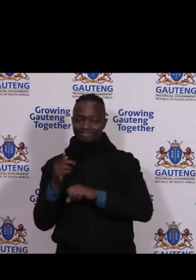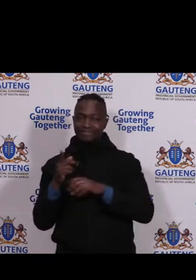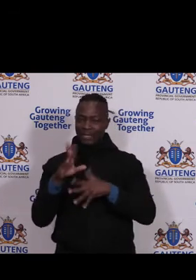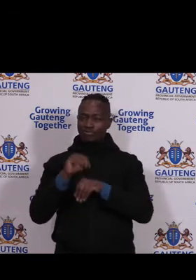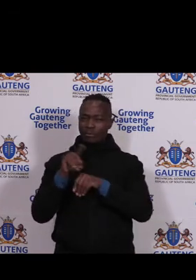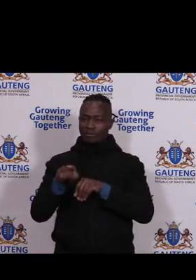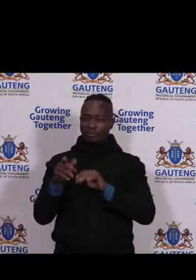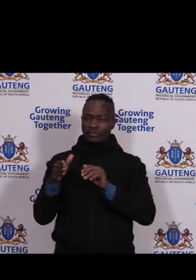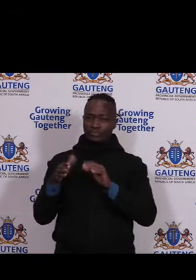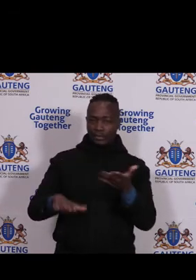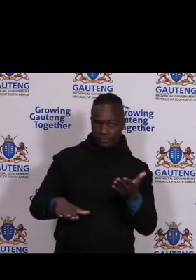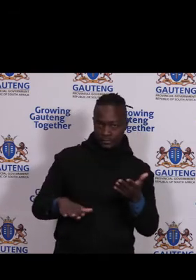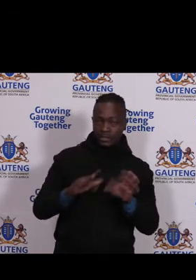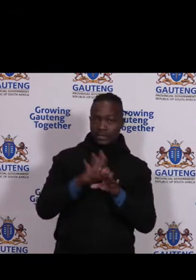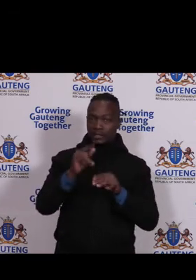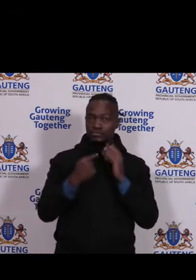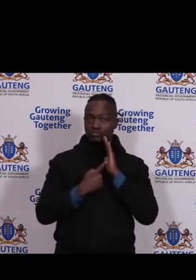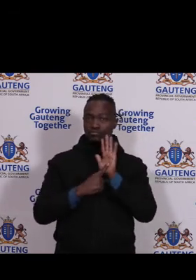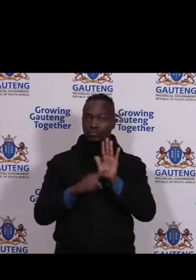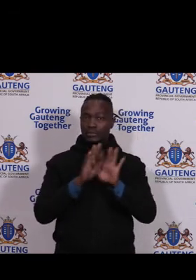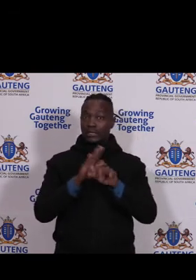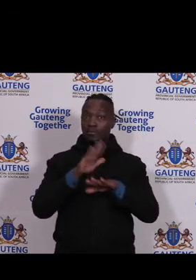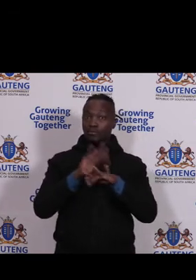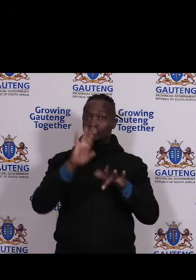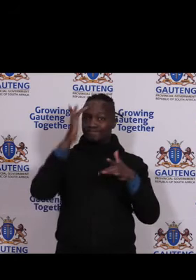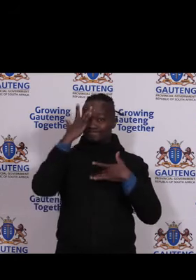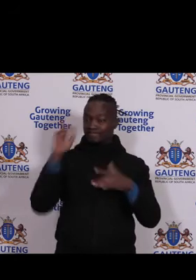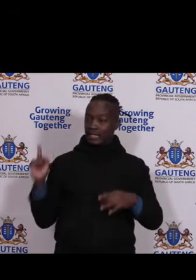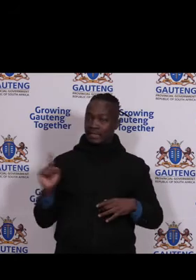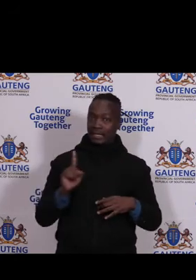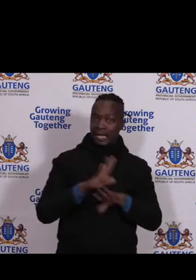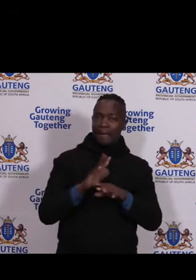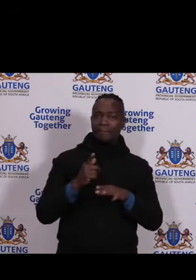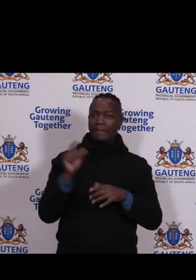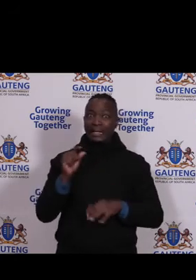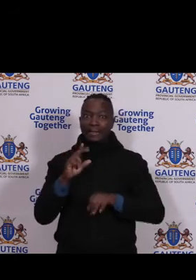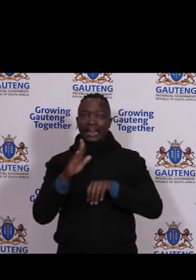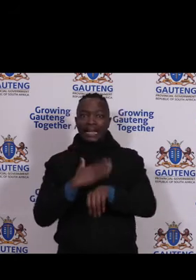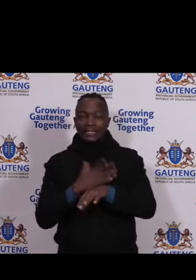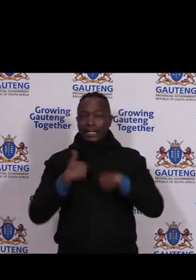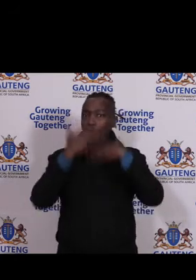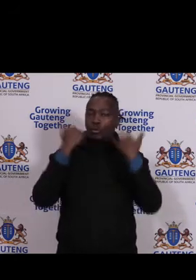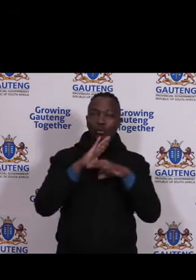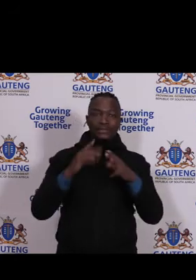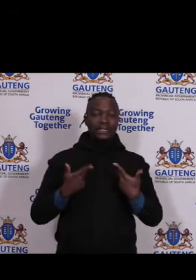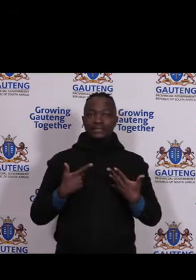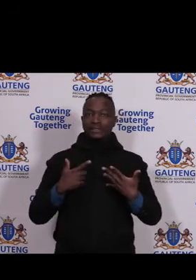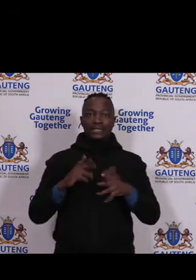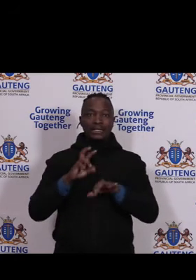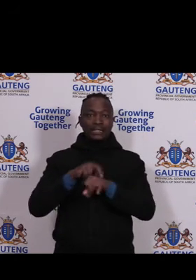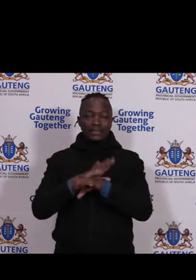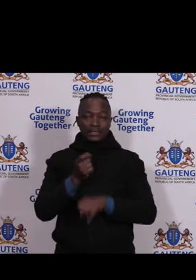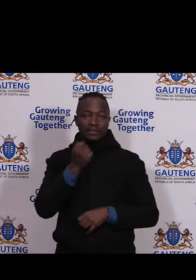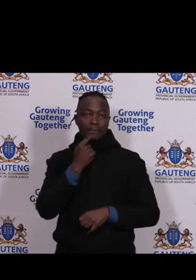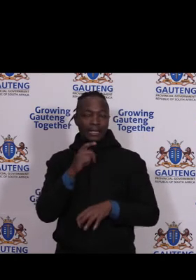is, and it's just an indication that most of our patients do come in a bit late to the hospital and seek medical attention.